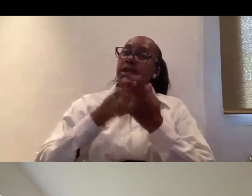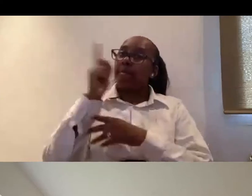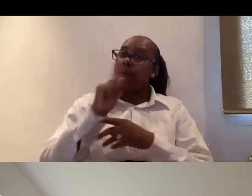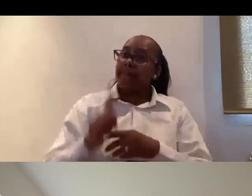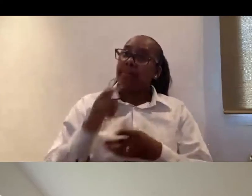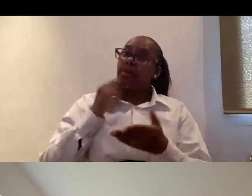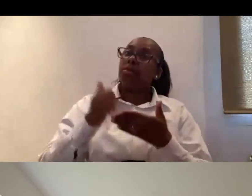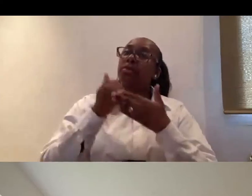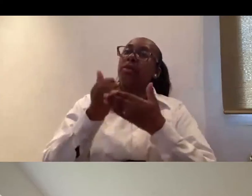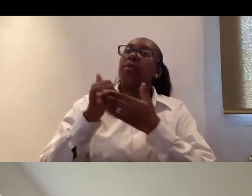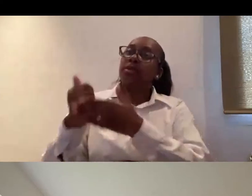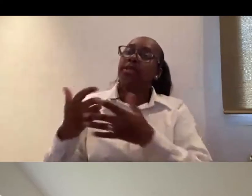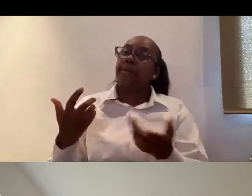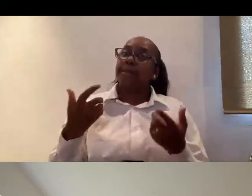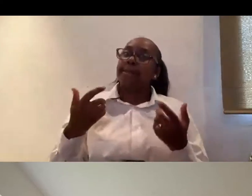and supporting